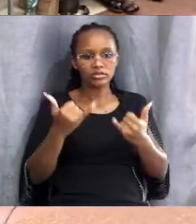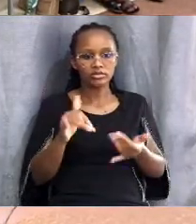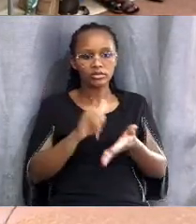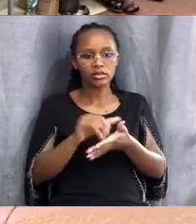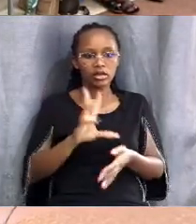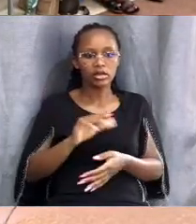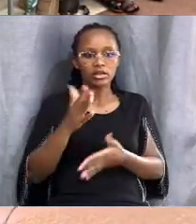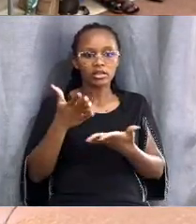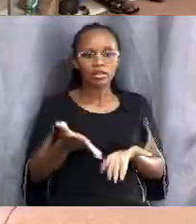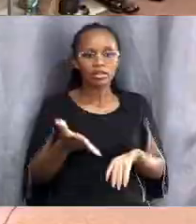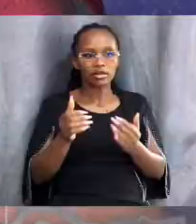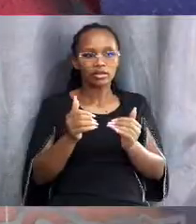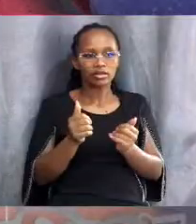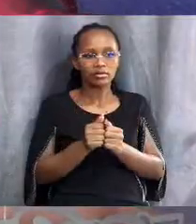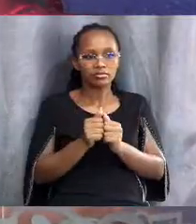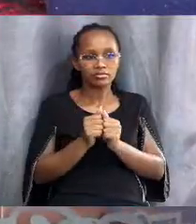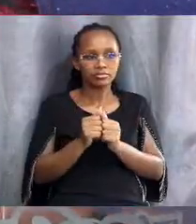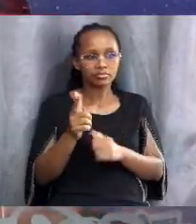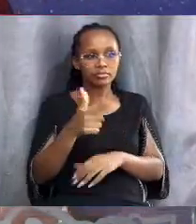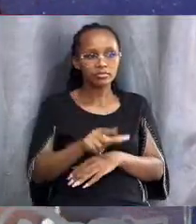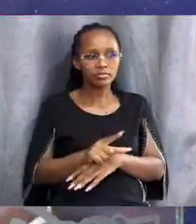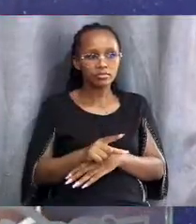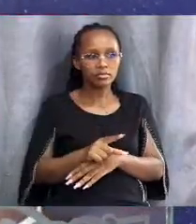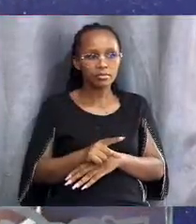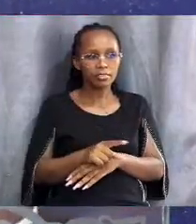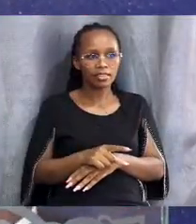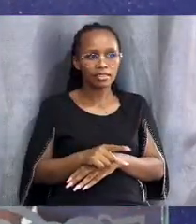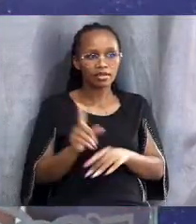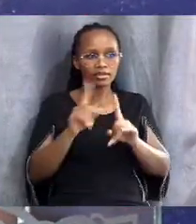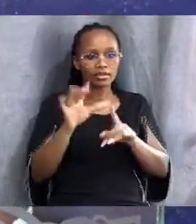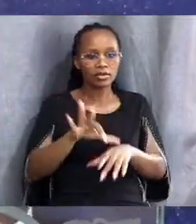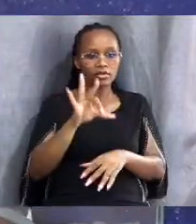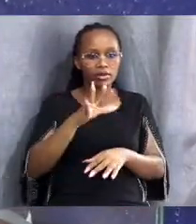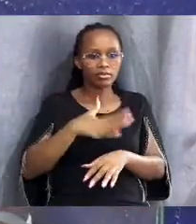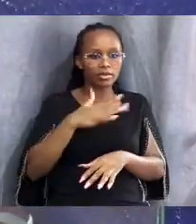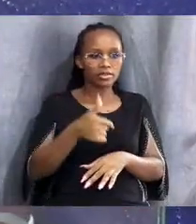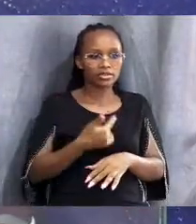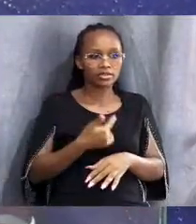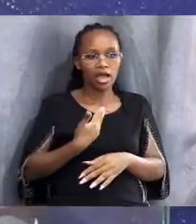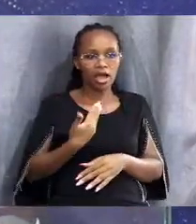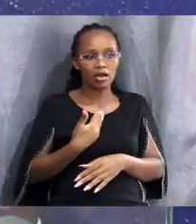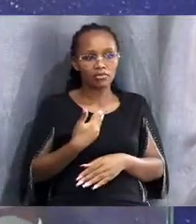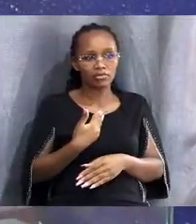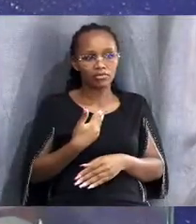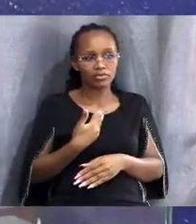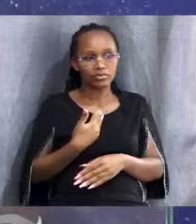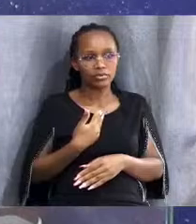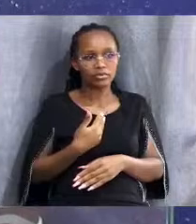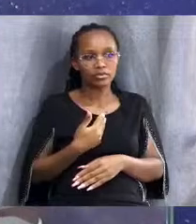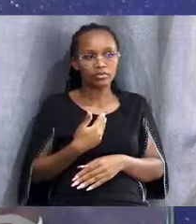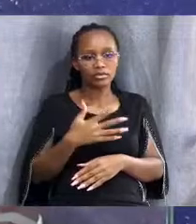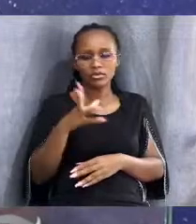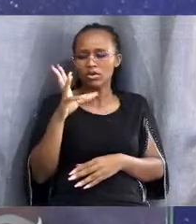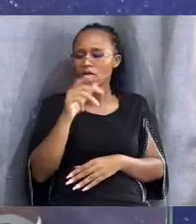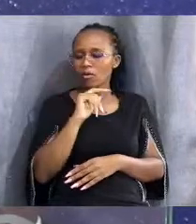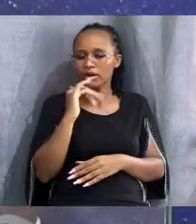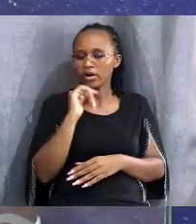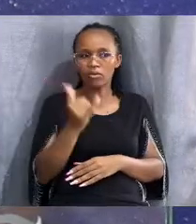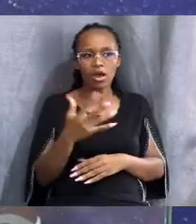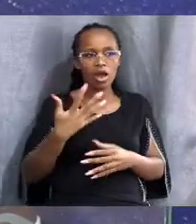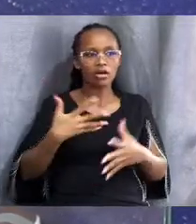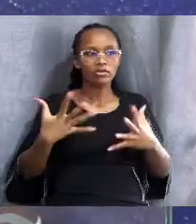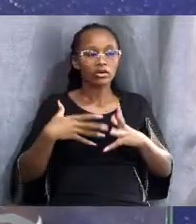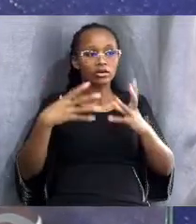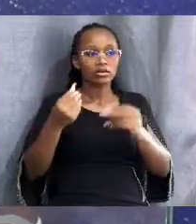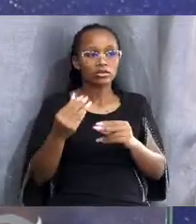that you are not here. I still find myself endlessly wondering why you had to